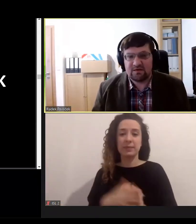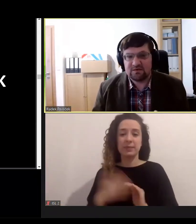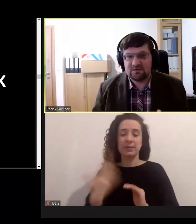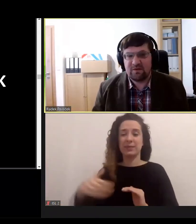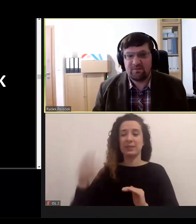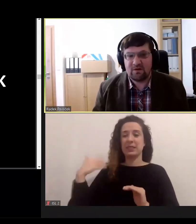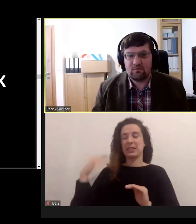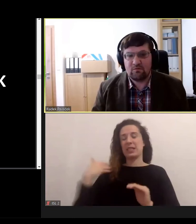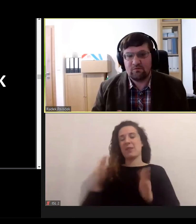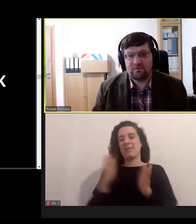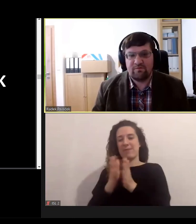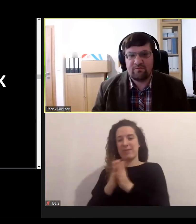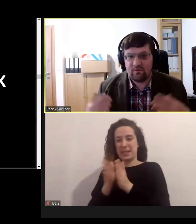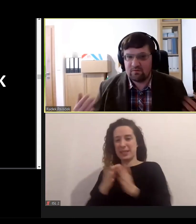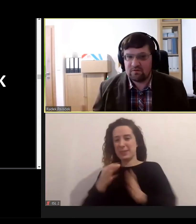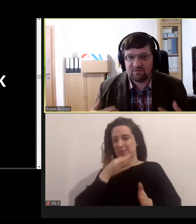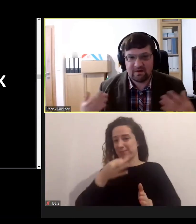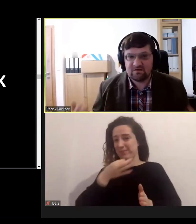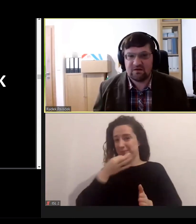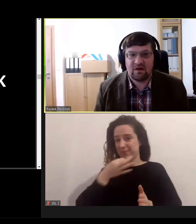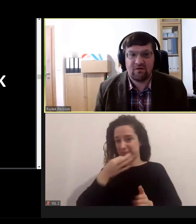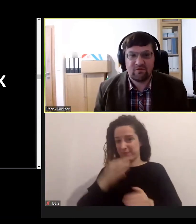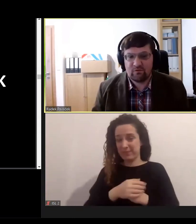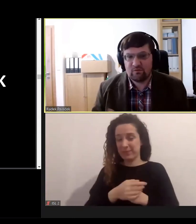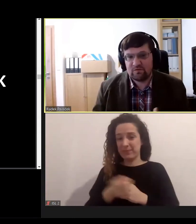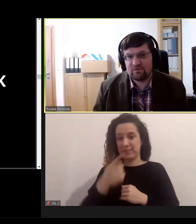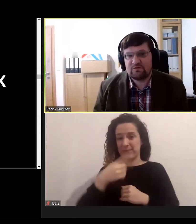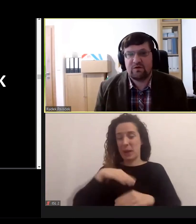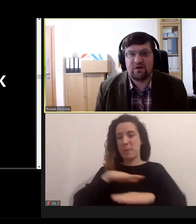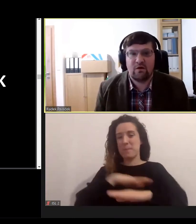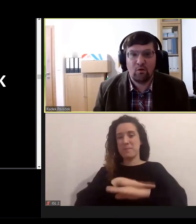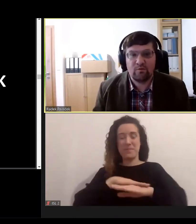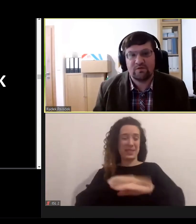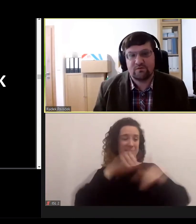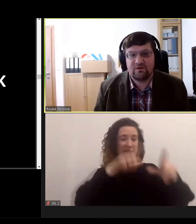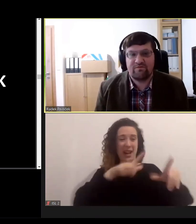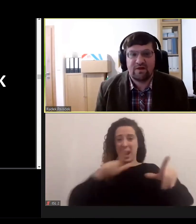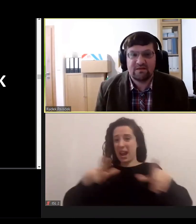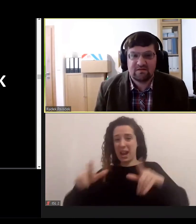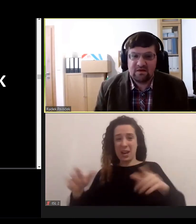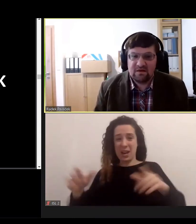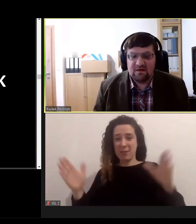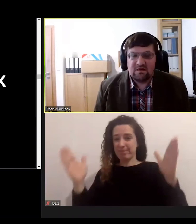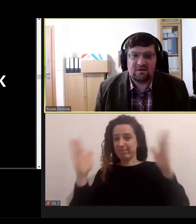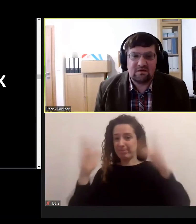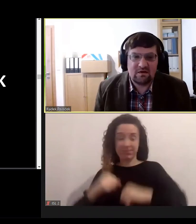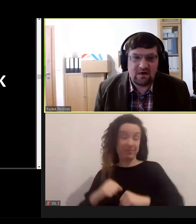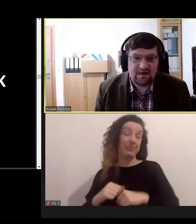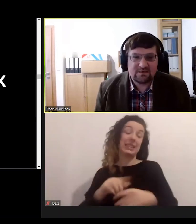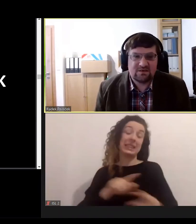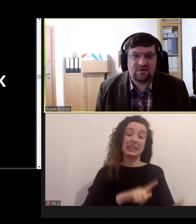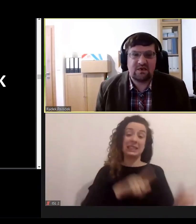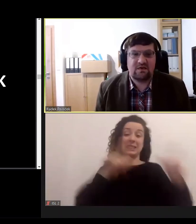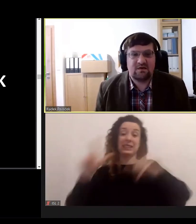of number of users from 300 to 33,000.